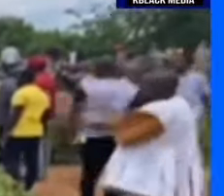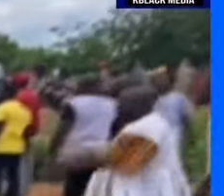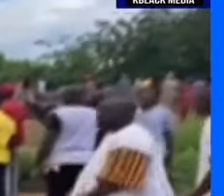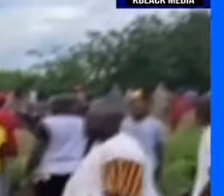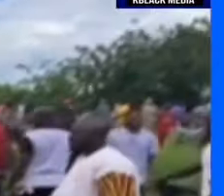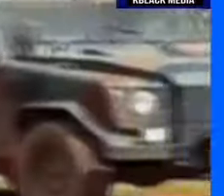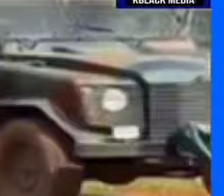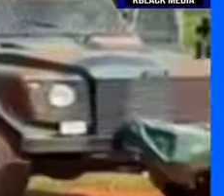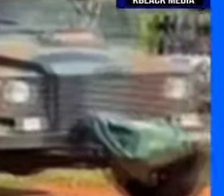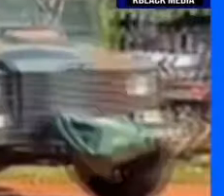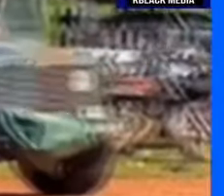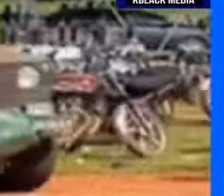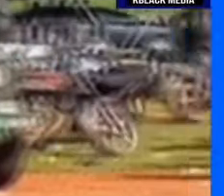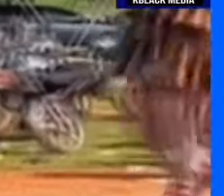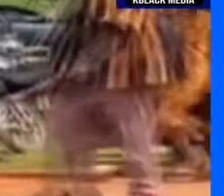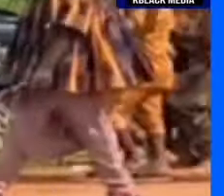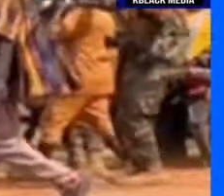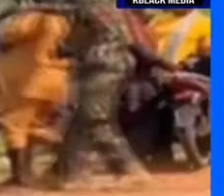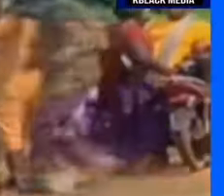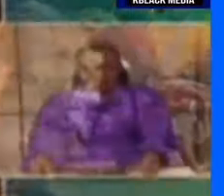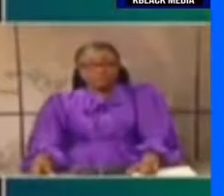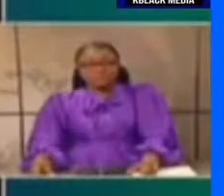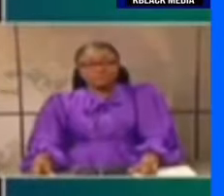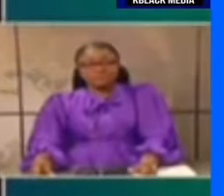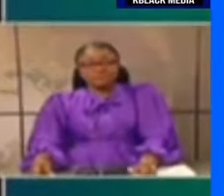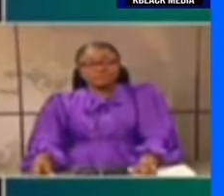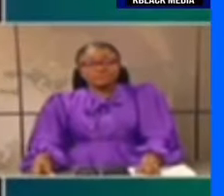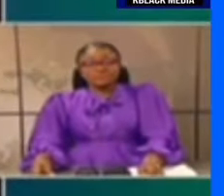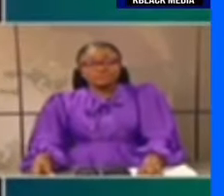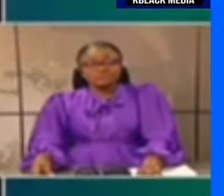one. Baby, I would see any woman or Walewale.